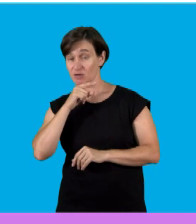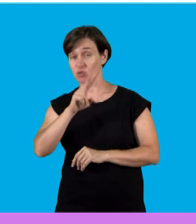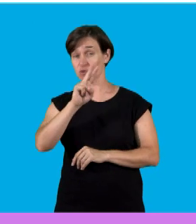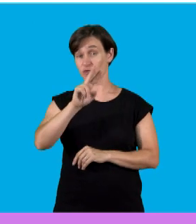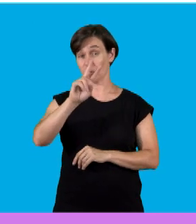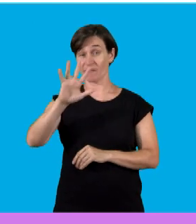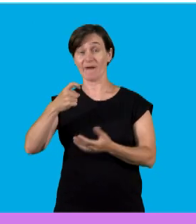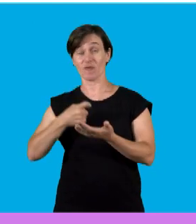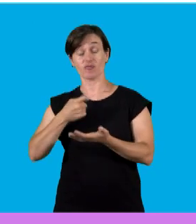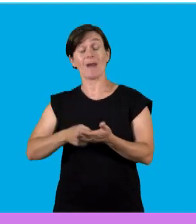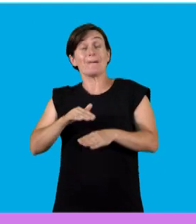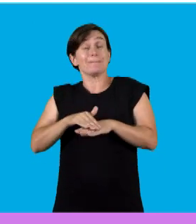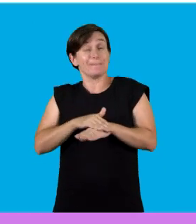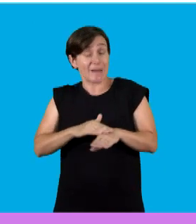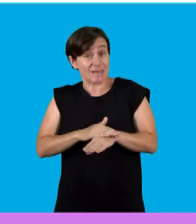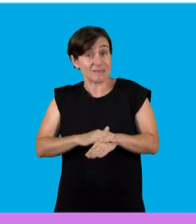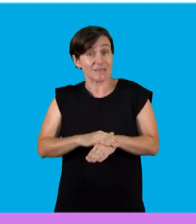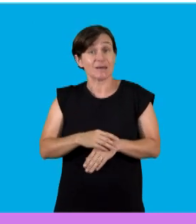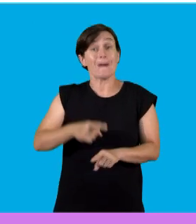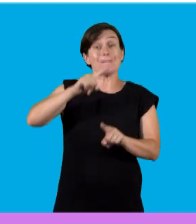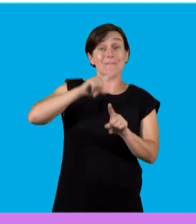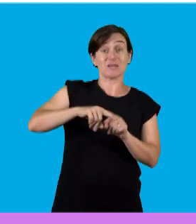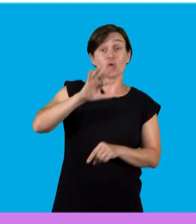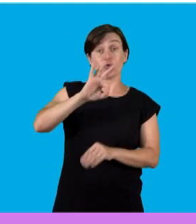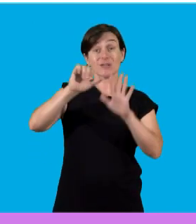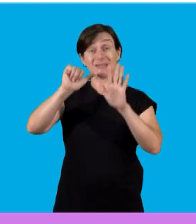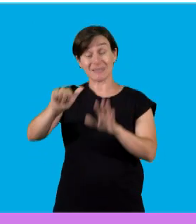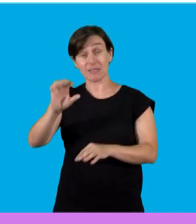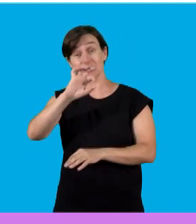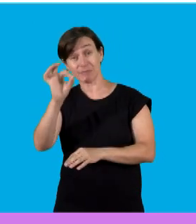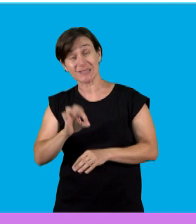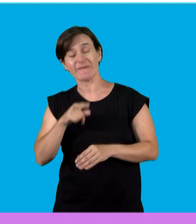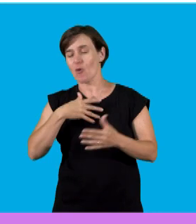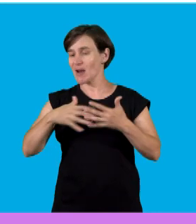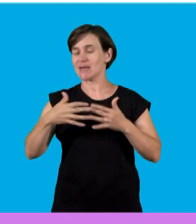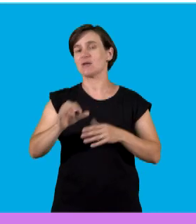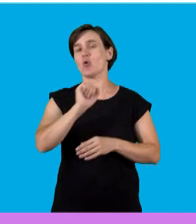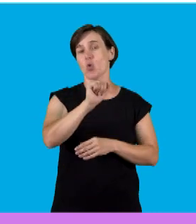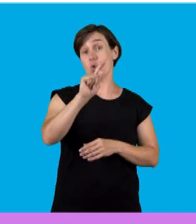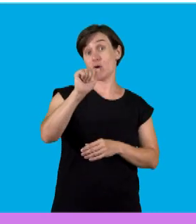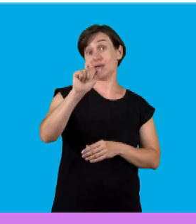97,225 rand plus an additional 36% of the taxable income above